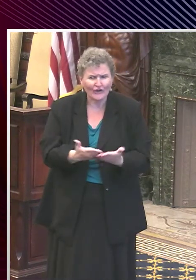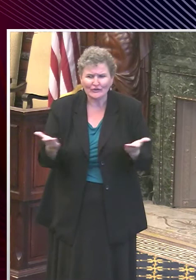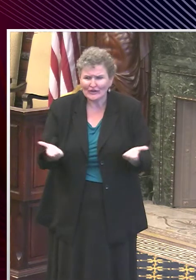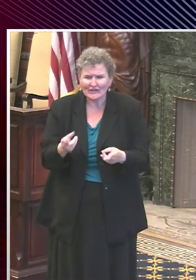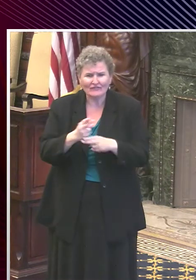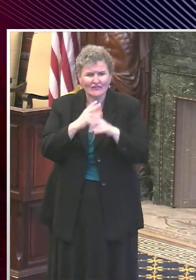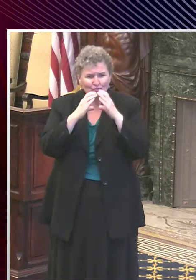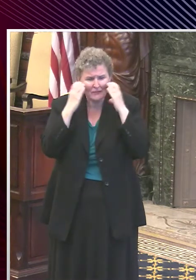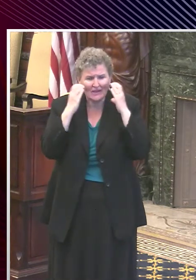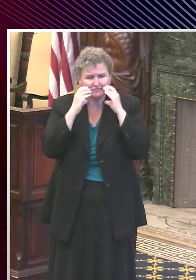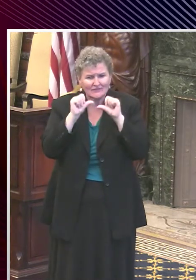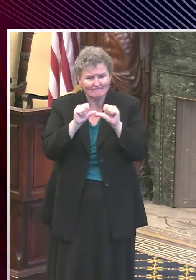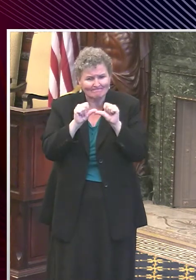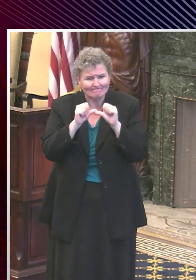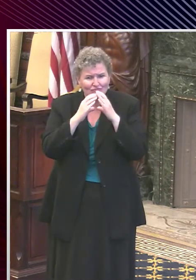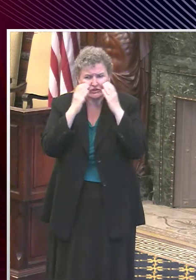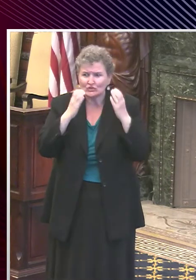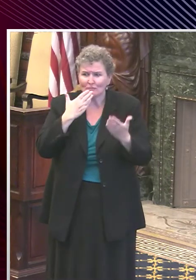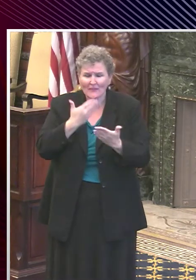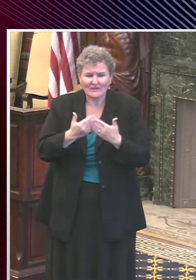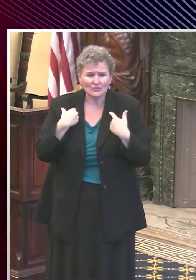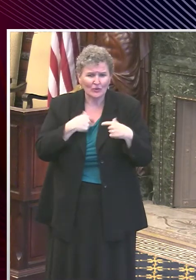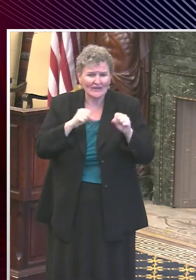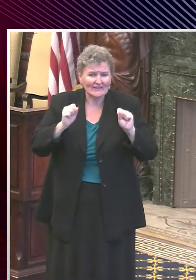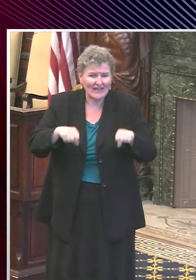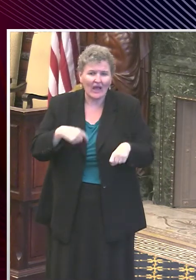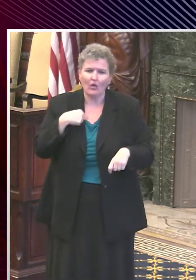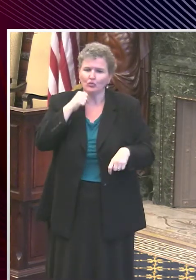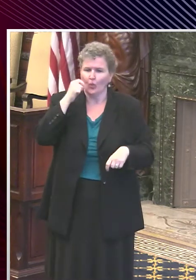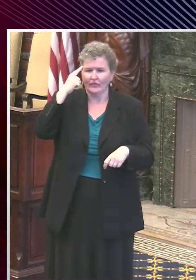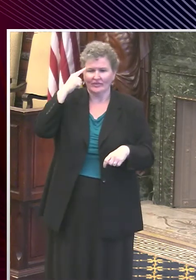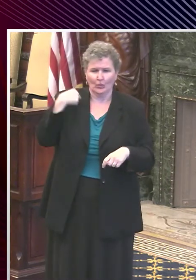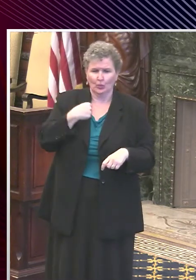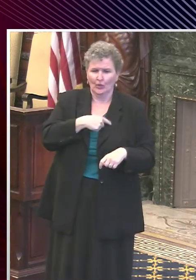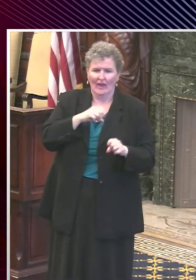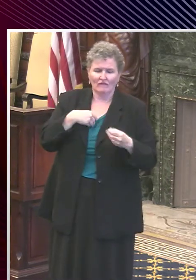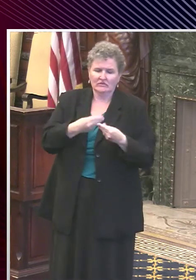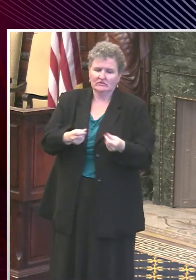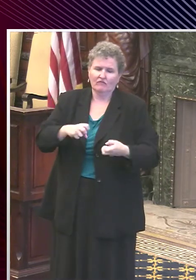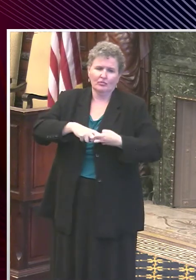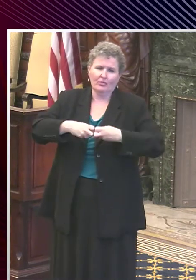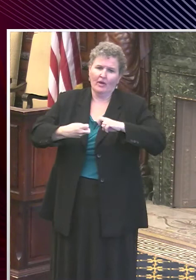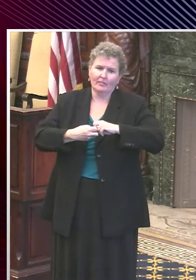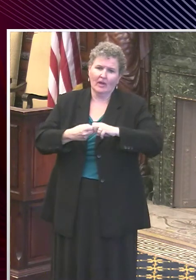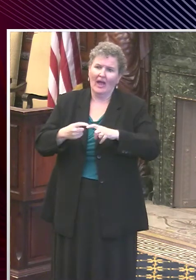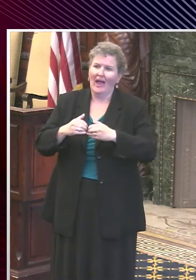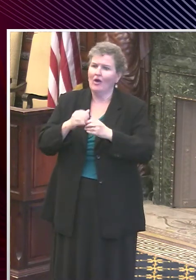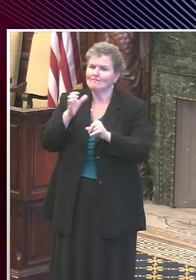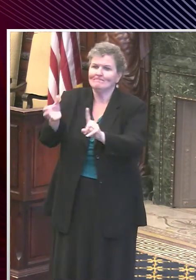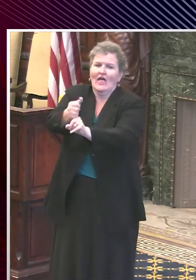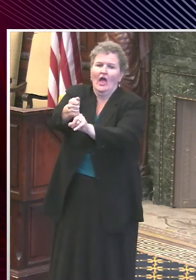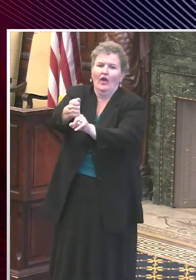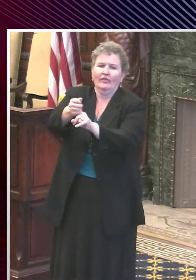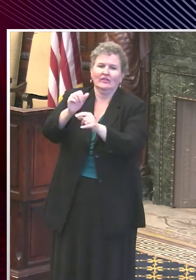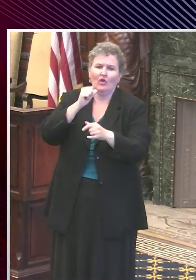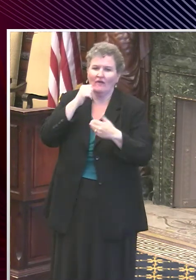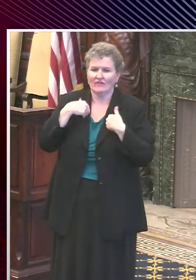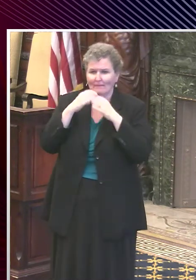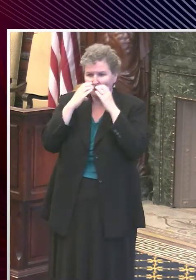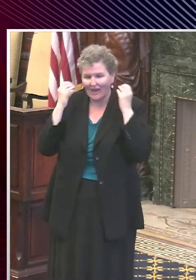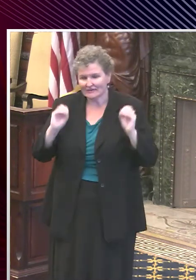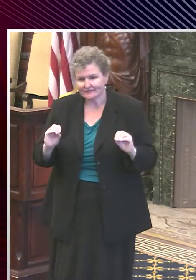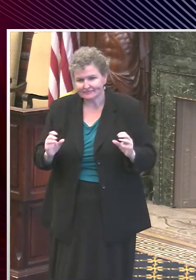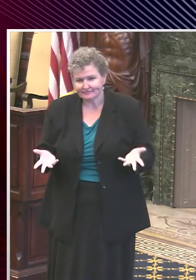still. But I don't think we're going to solve that problem by trying to arrest people who are not wearing masks.